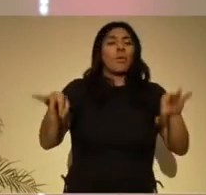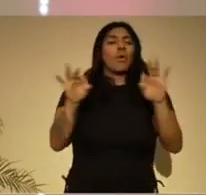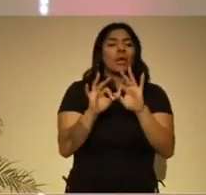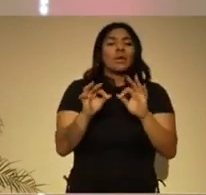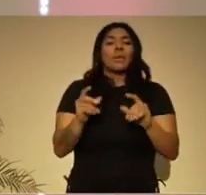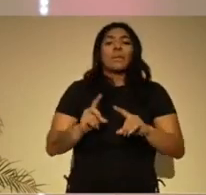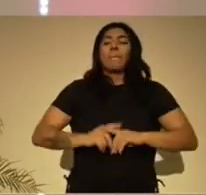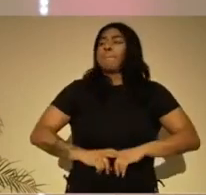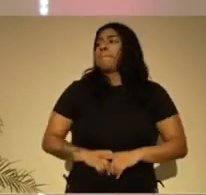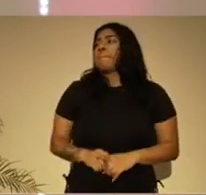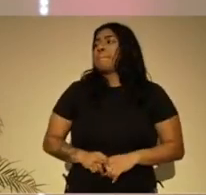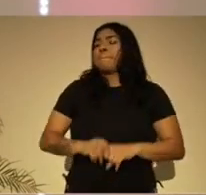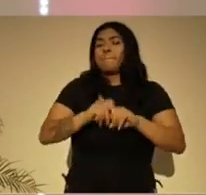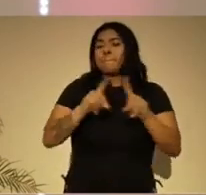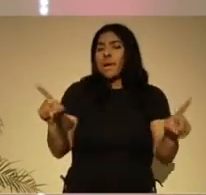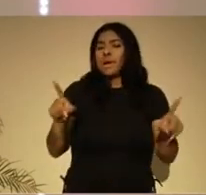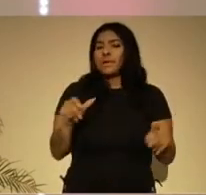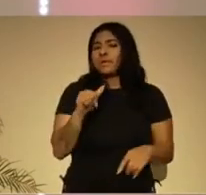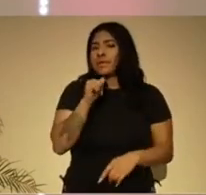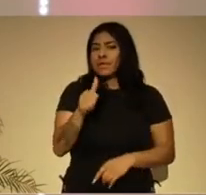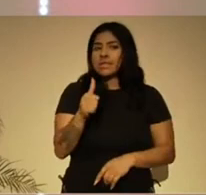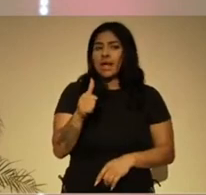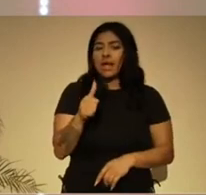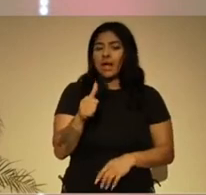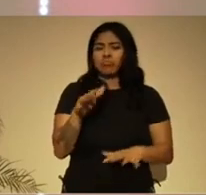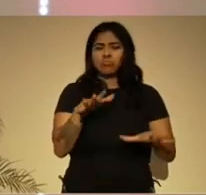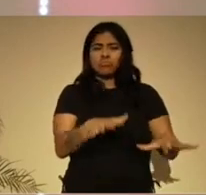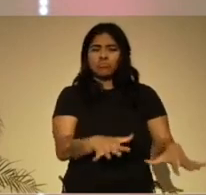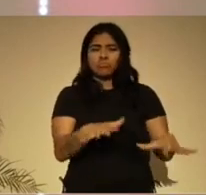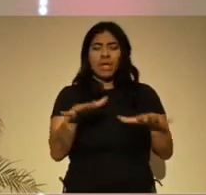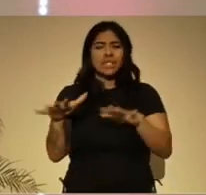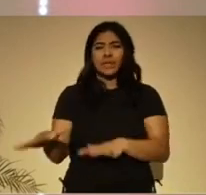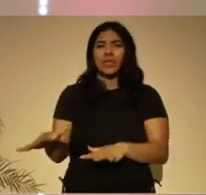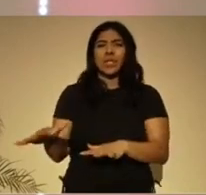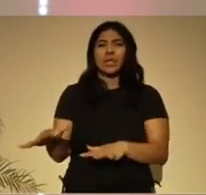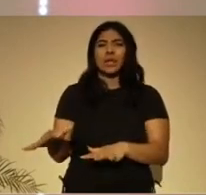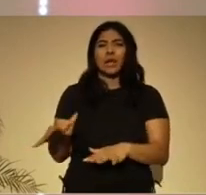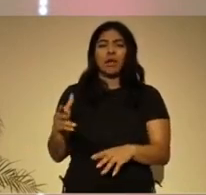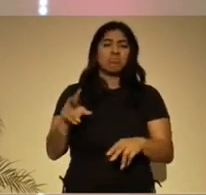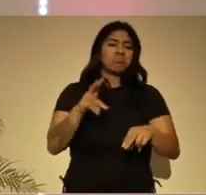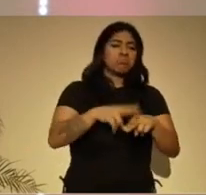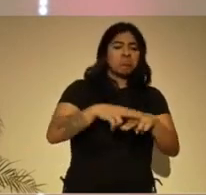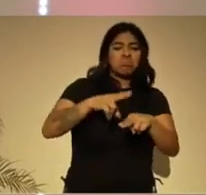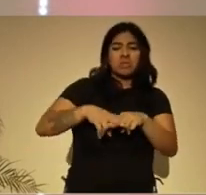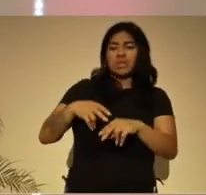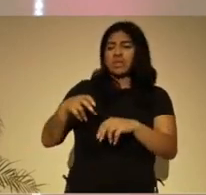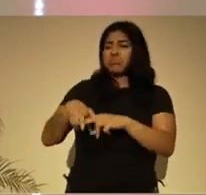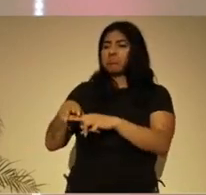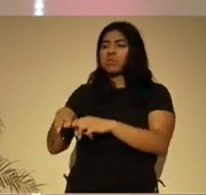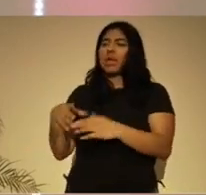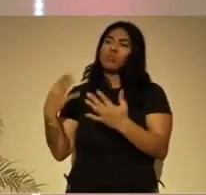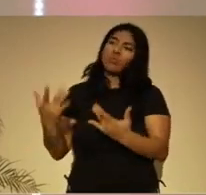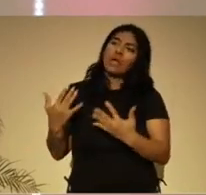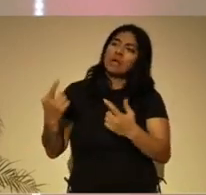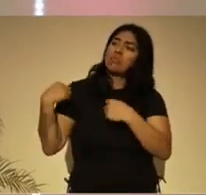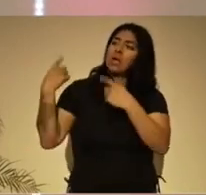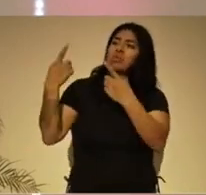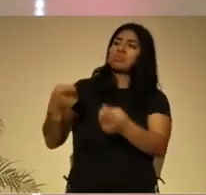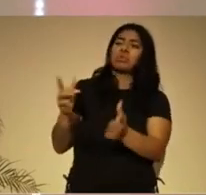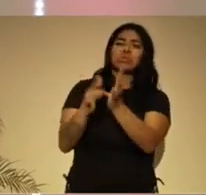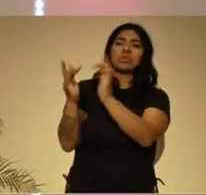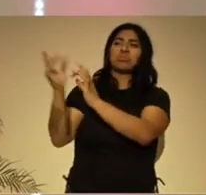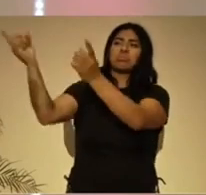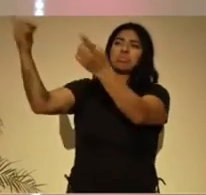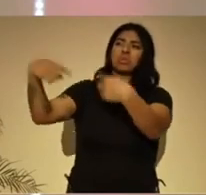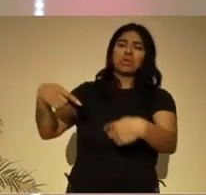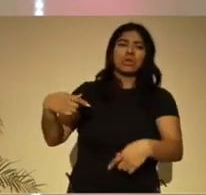important. But it's not a passivity of like, I'm just gonna sit here and wait until Jesus comes back. It's a, I